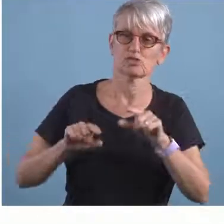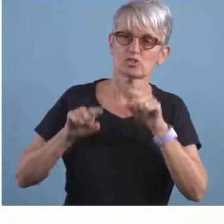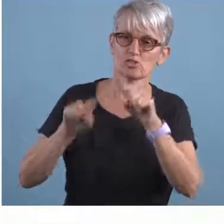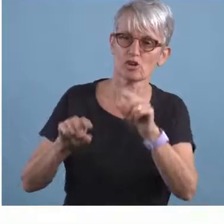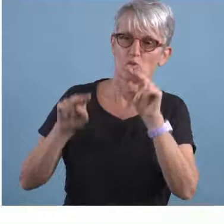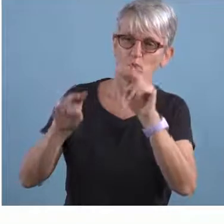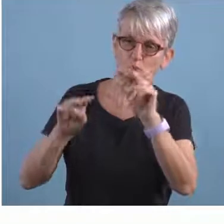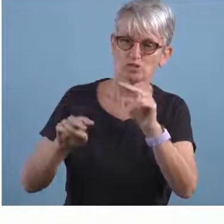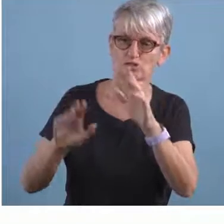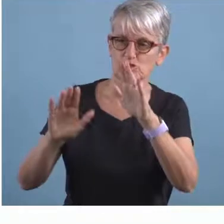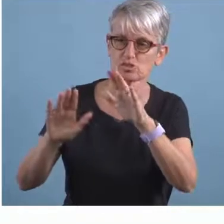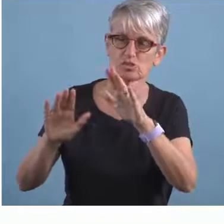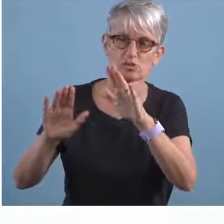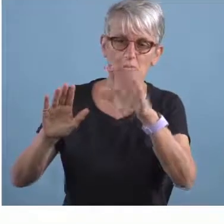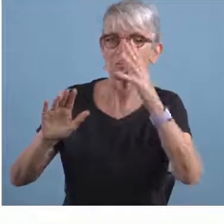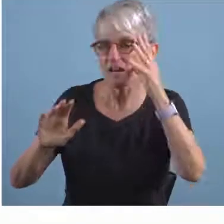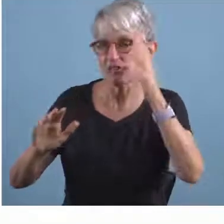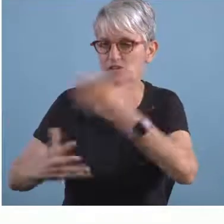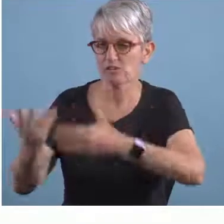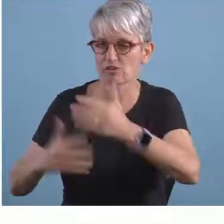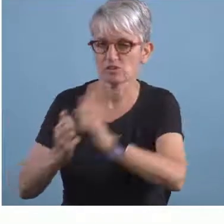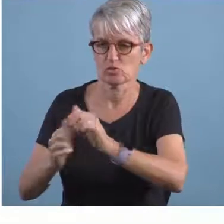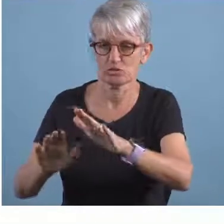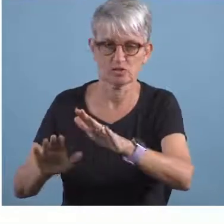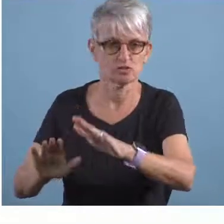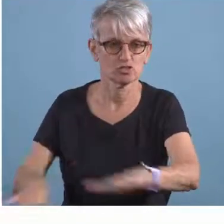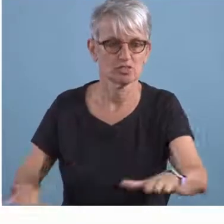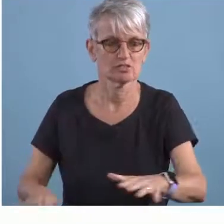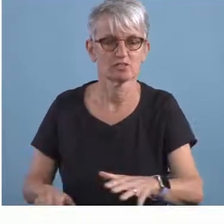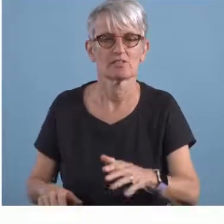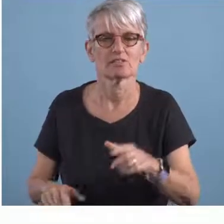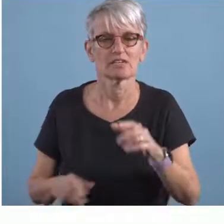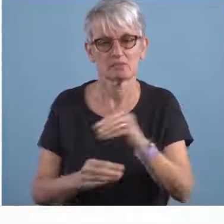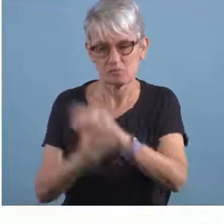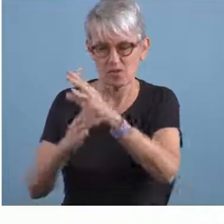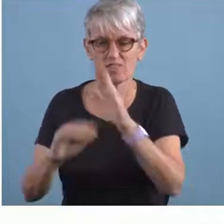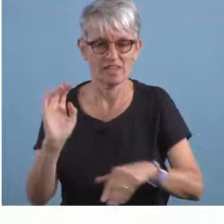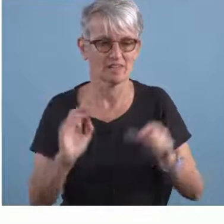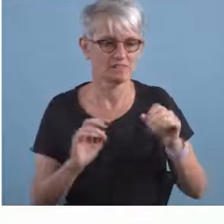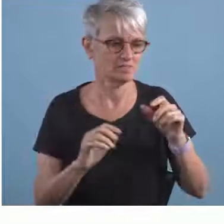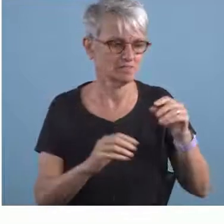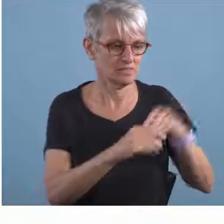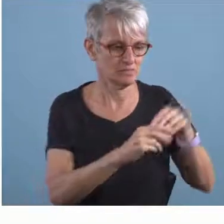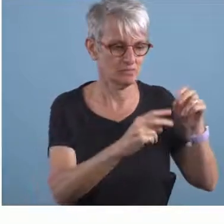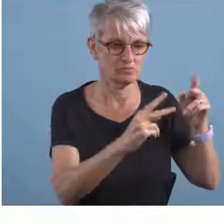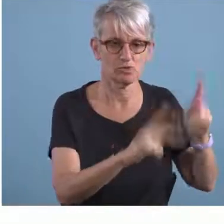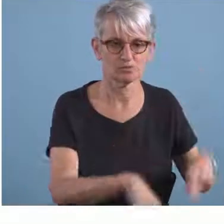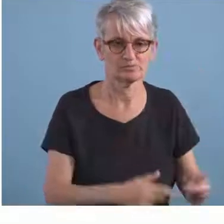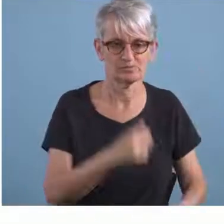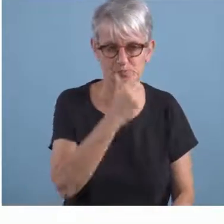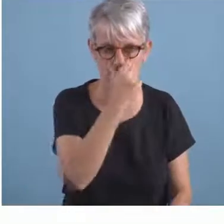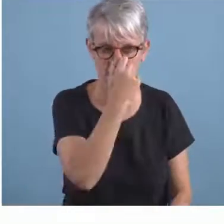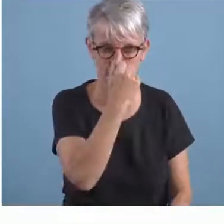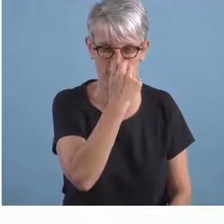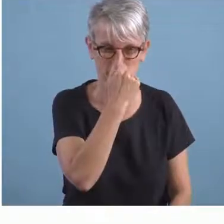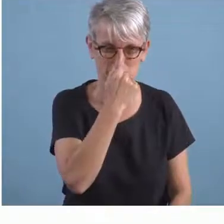parent interacting with their child than in the in-person condition where the providers did more of the work with the child.